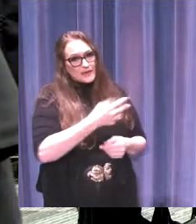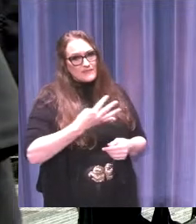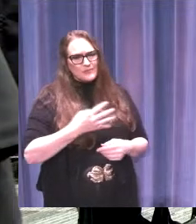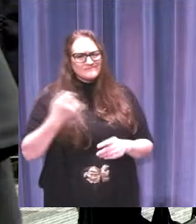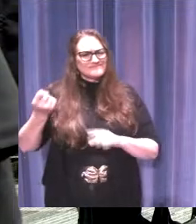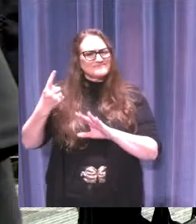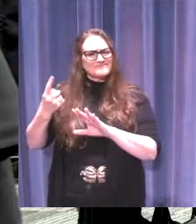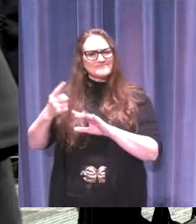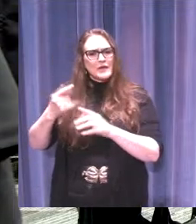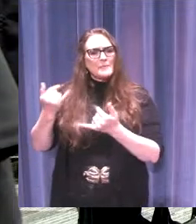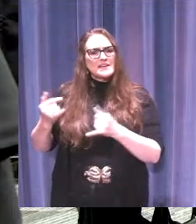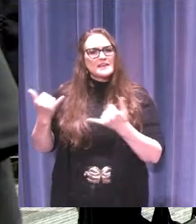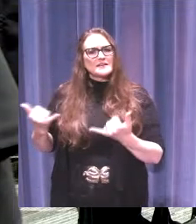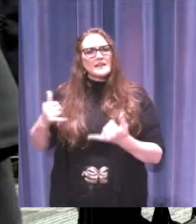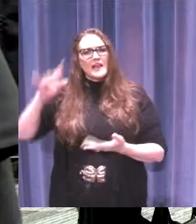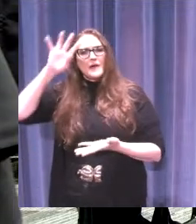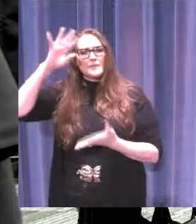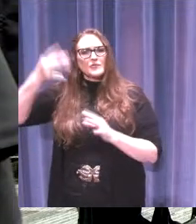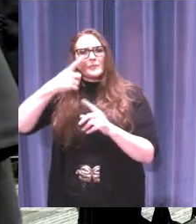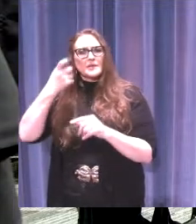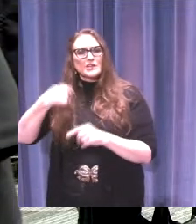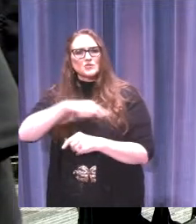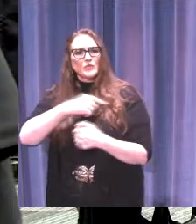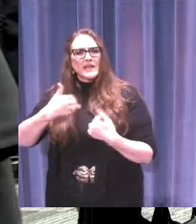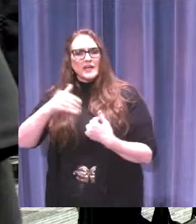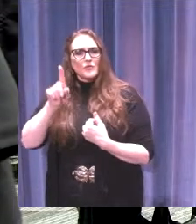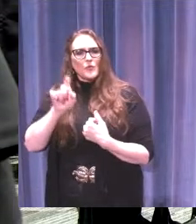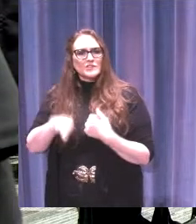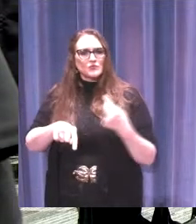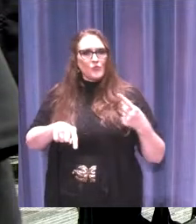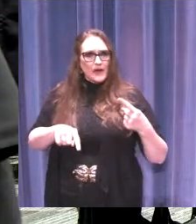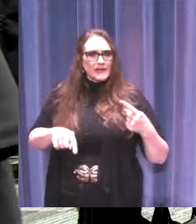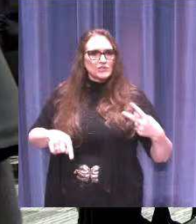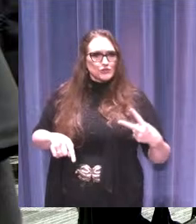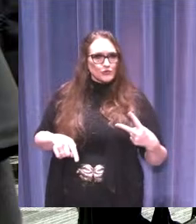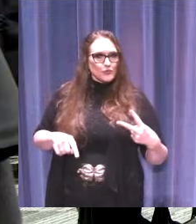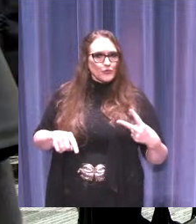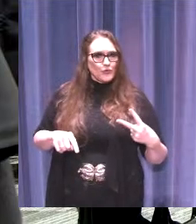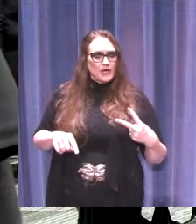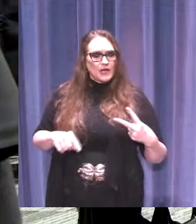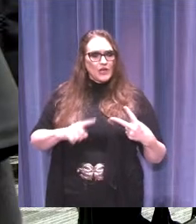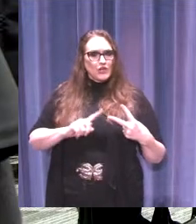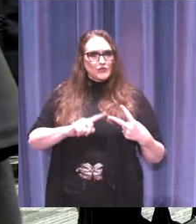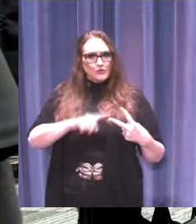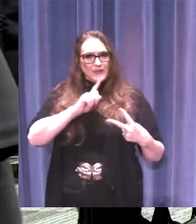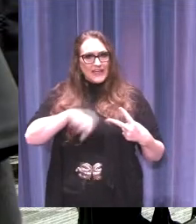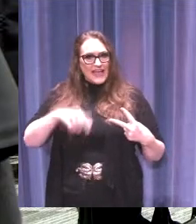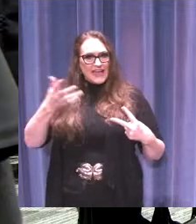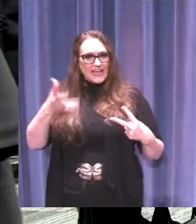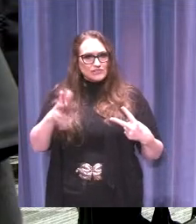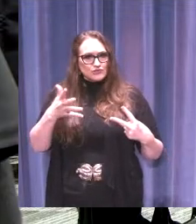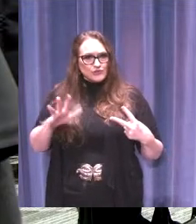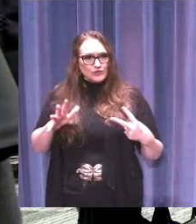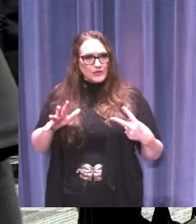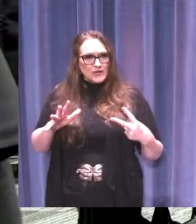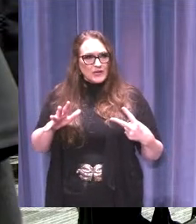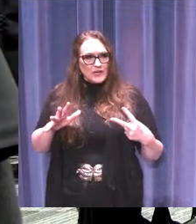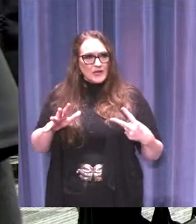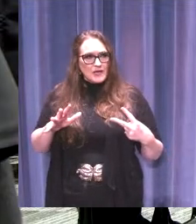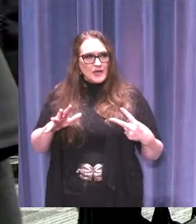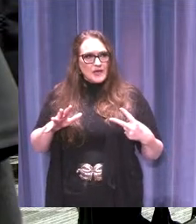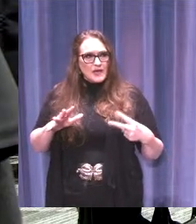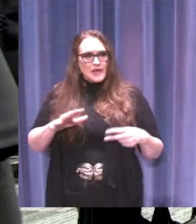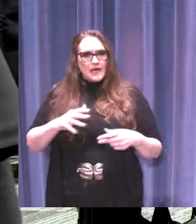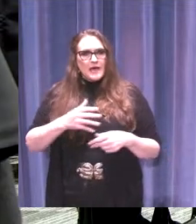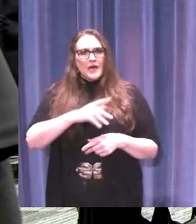I'm confused now because we had questions 1 and 2. Yes. Question 2 was answered. Trustee